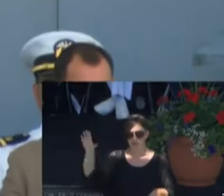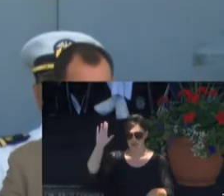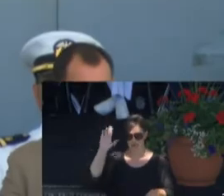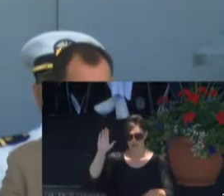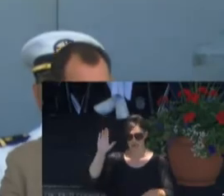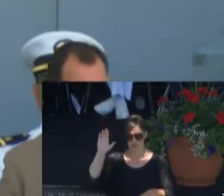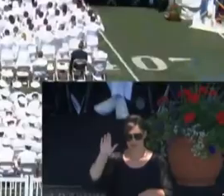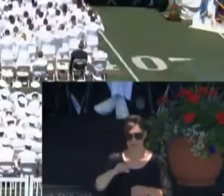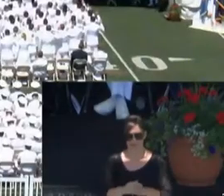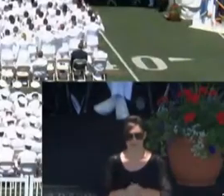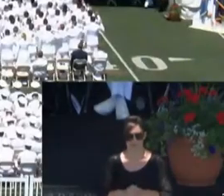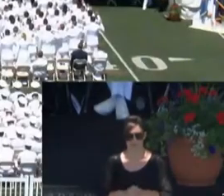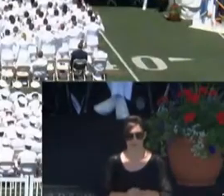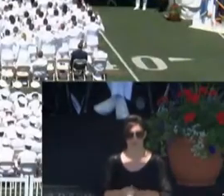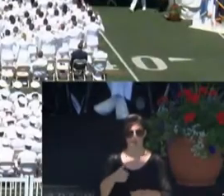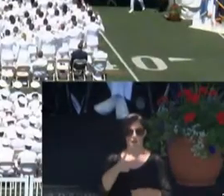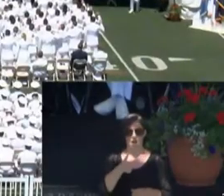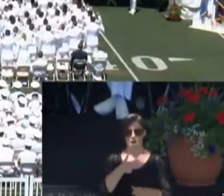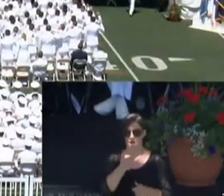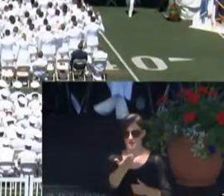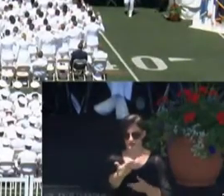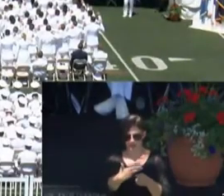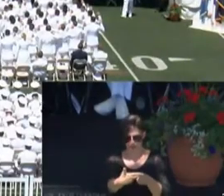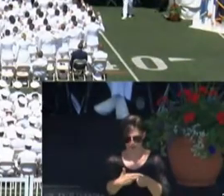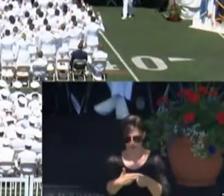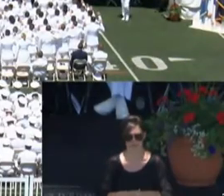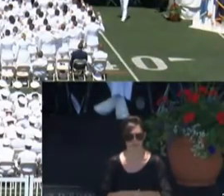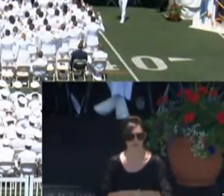after me. I state your name.